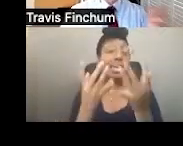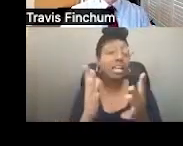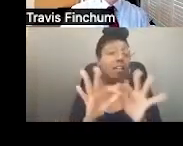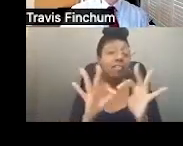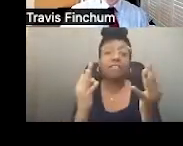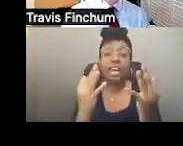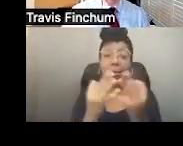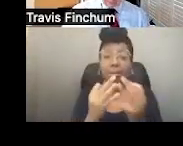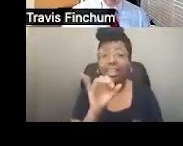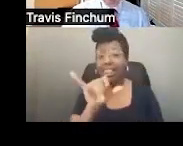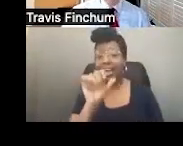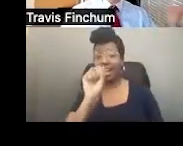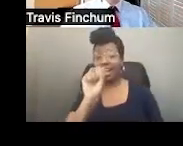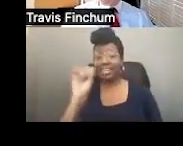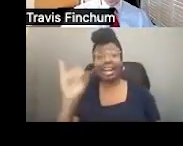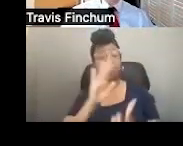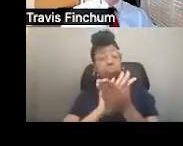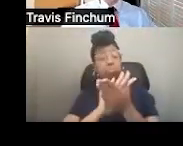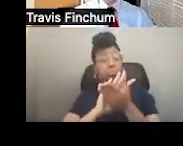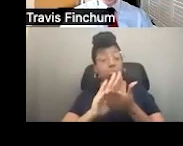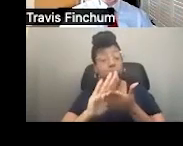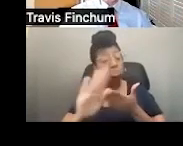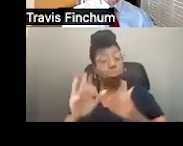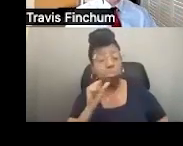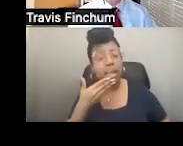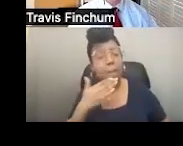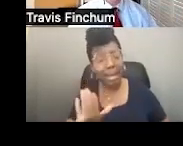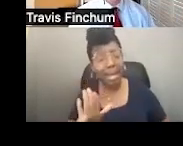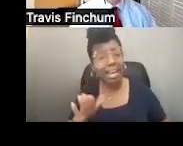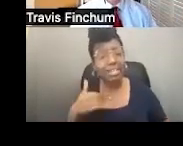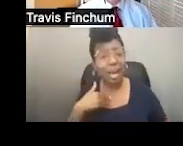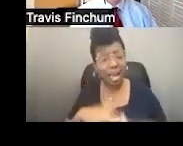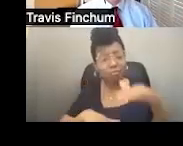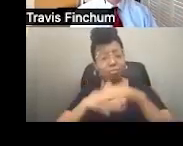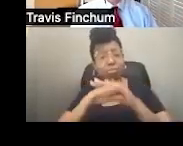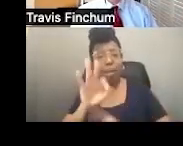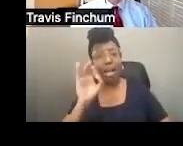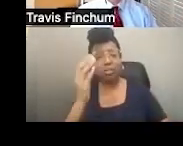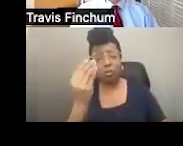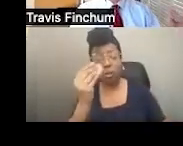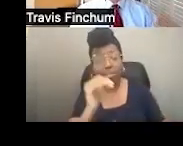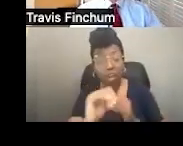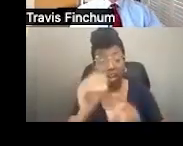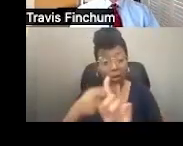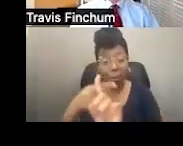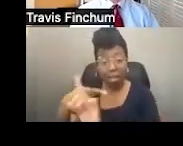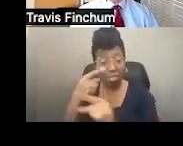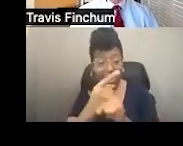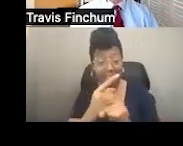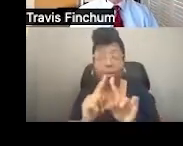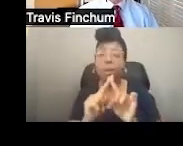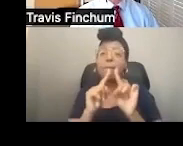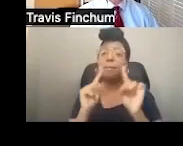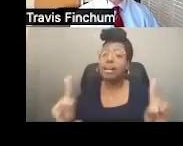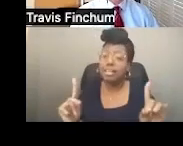families, the SSI is nice and it's not bad to be able to get up to $914 a month, but we're also looking